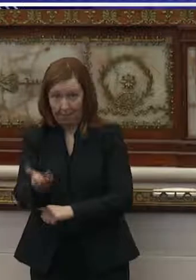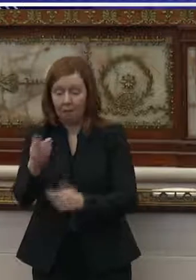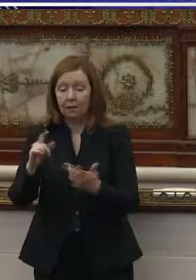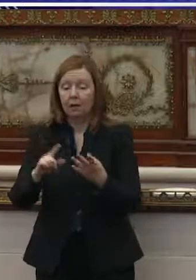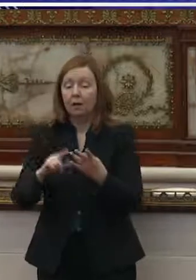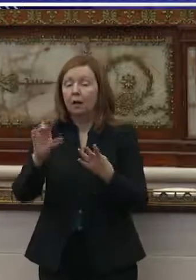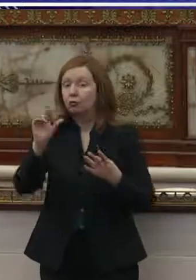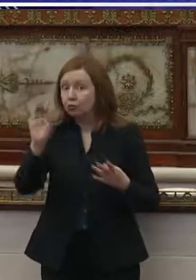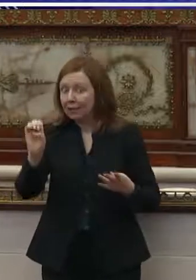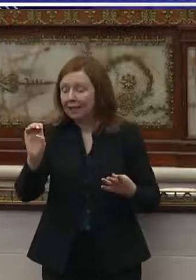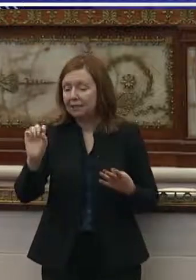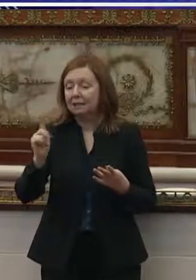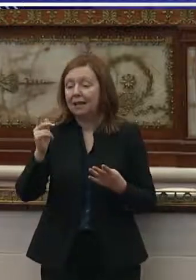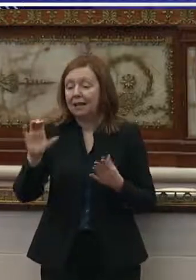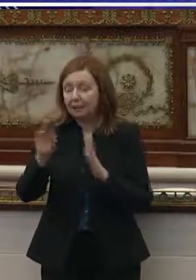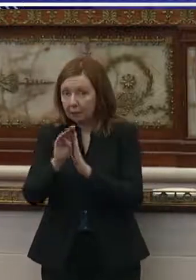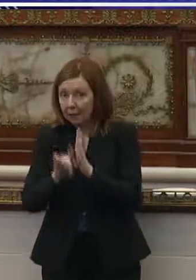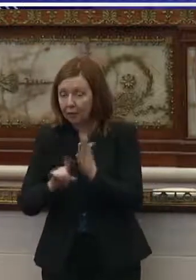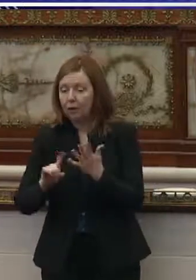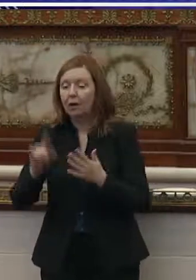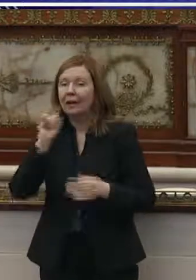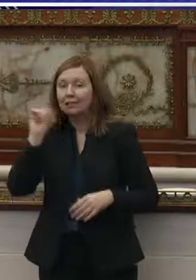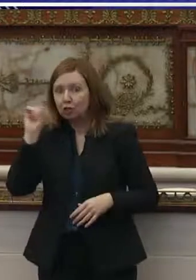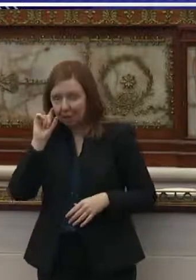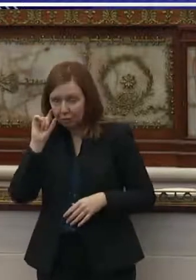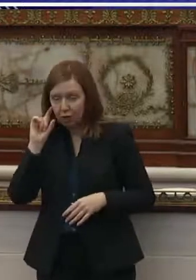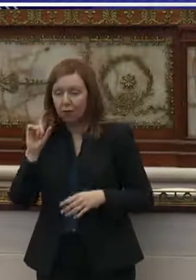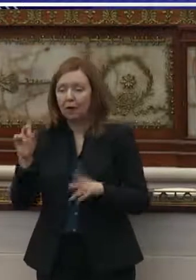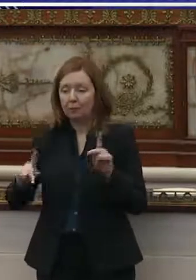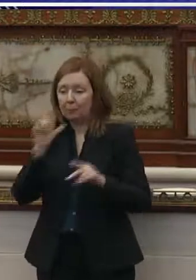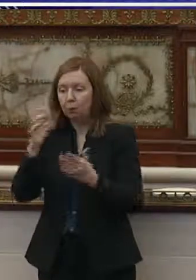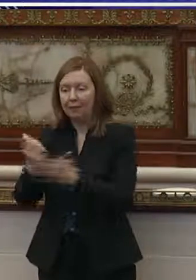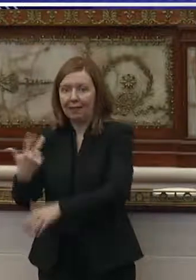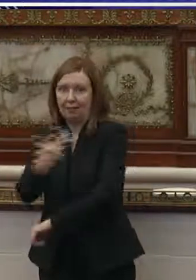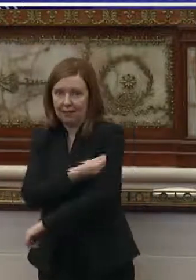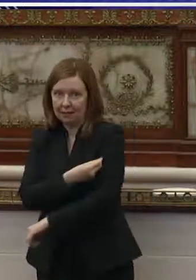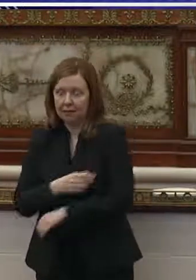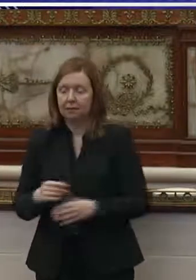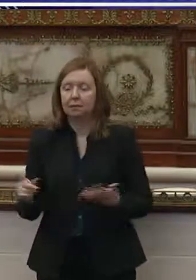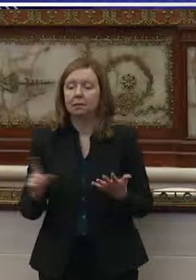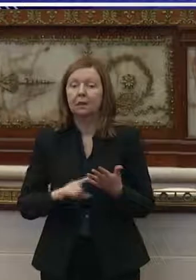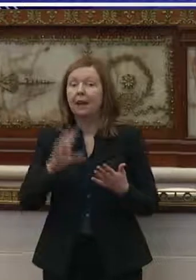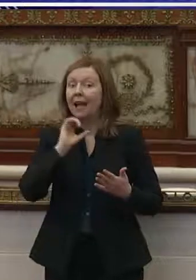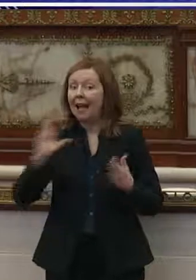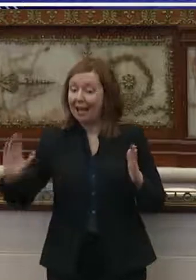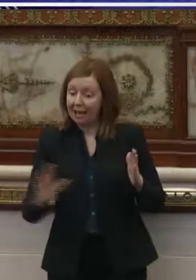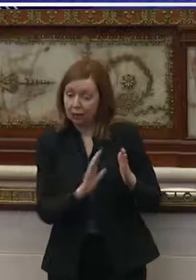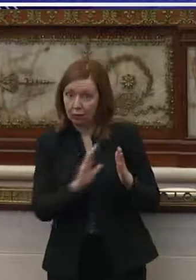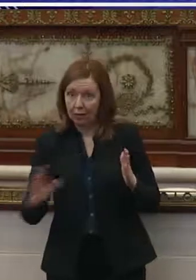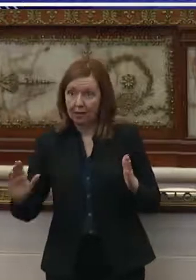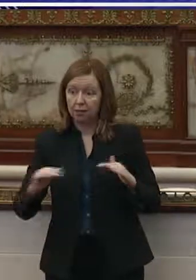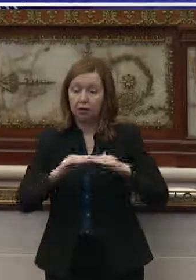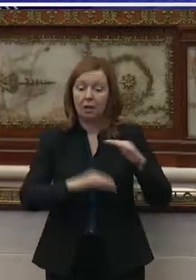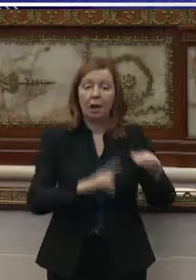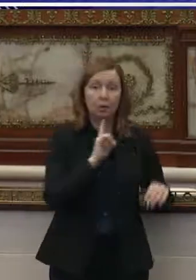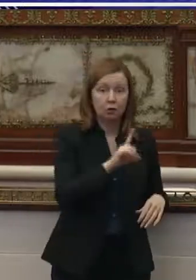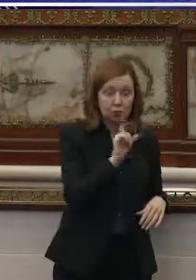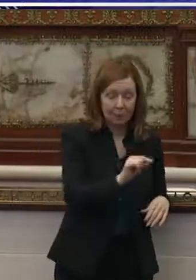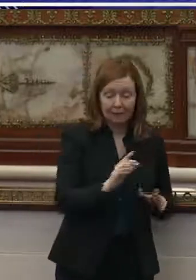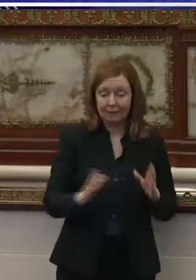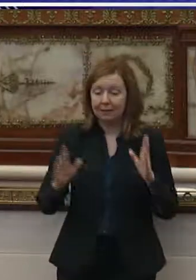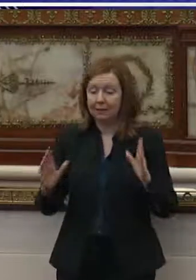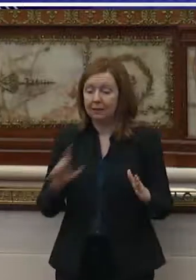race, ethnicity, and gender of the recipients of vaccines, the age range, and that will be under 20,